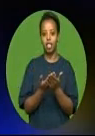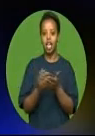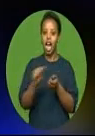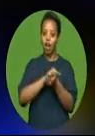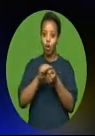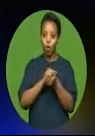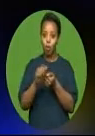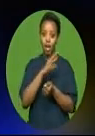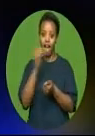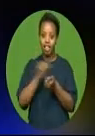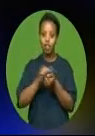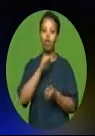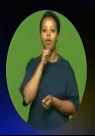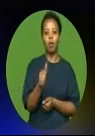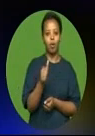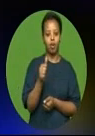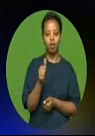revocable and irrevocable,